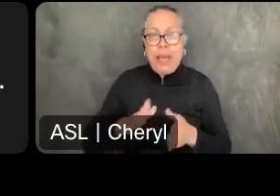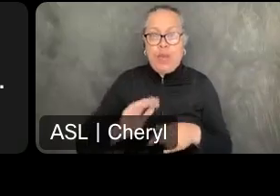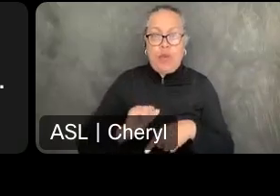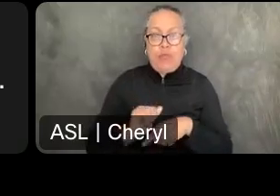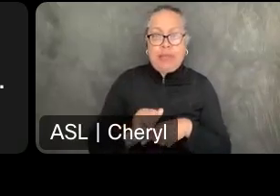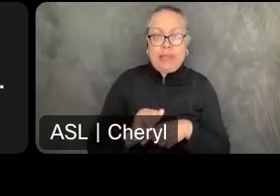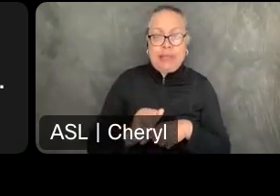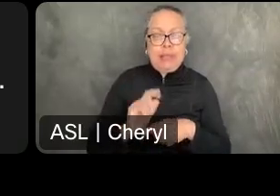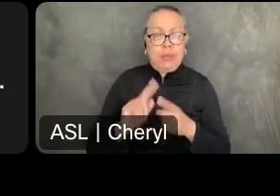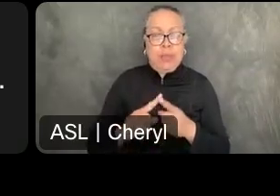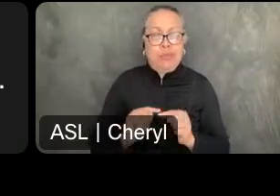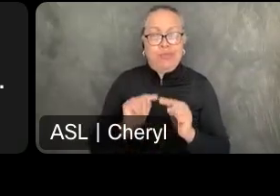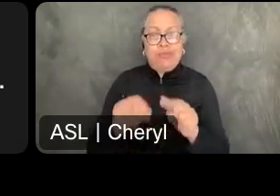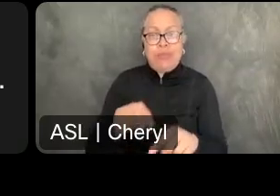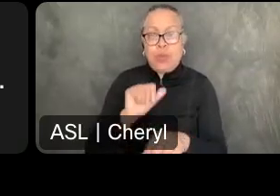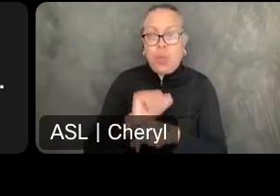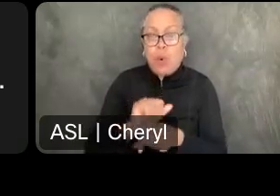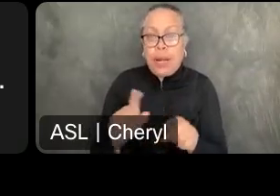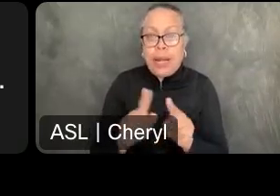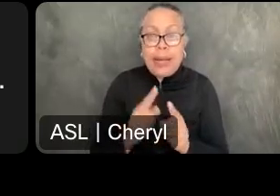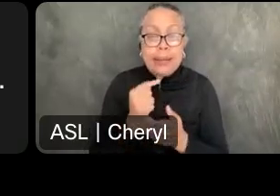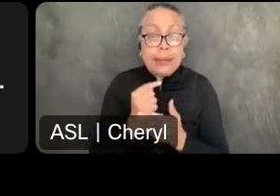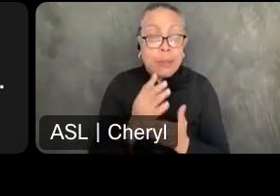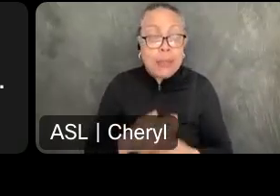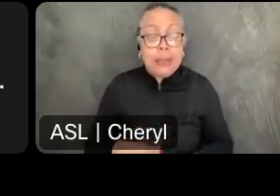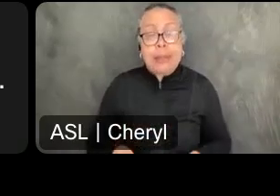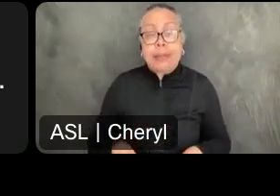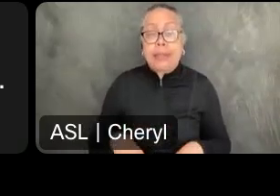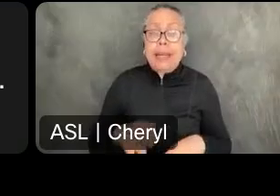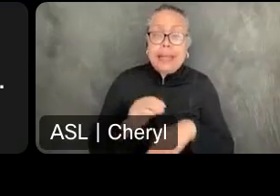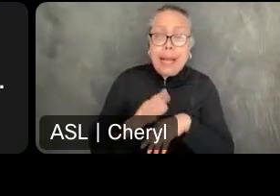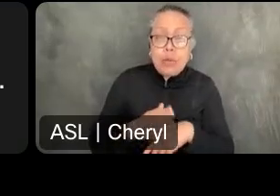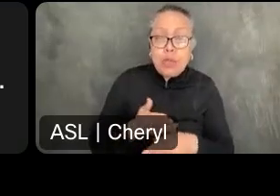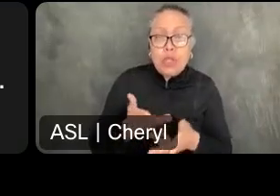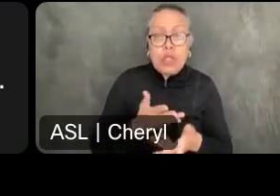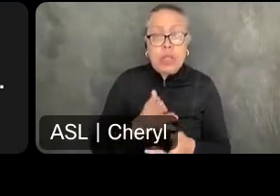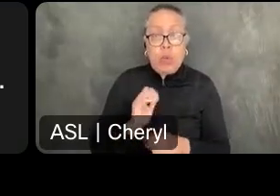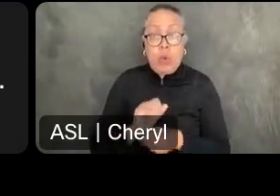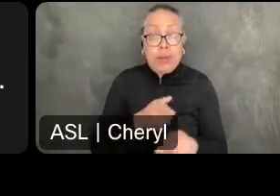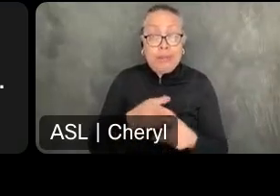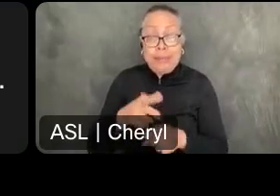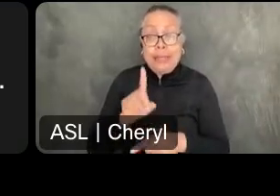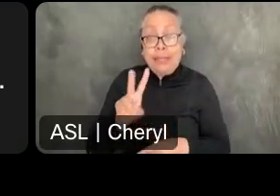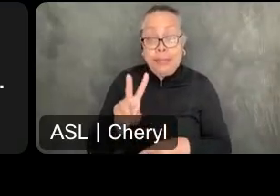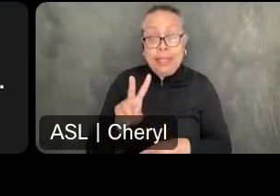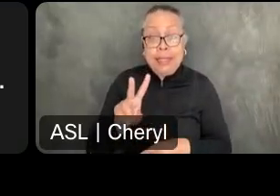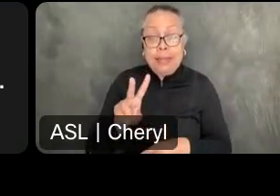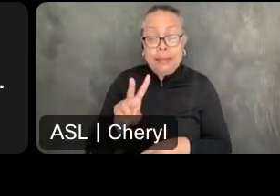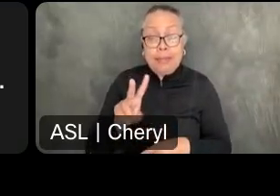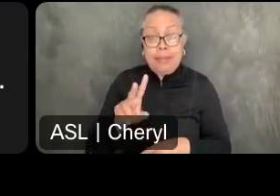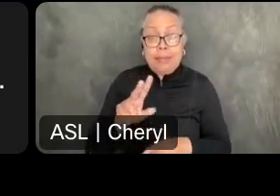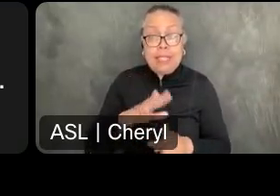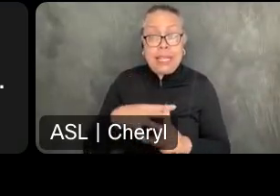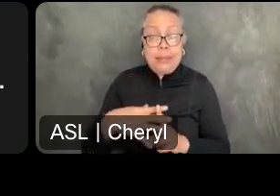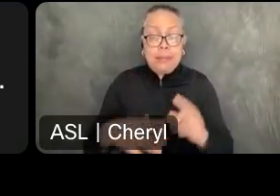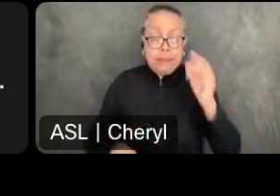go forth to practice as a therapist or counselor within a DV setting. for example. So understanding that we're